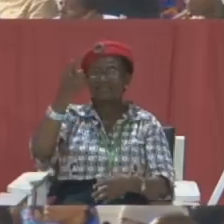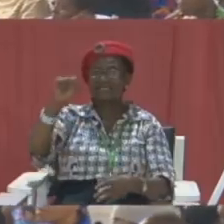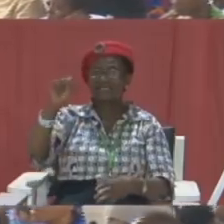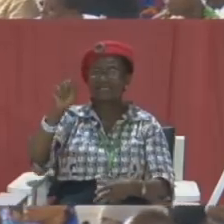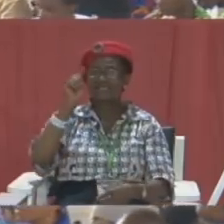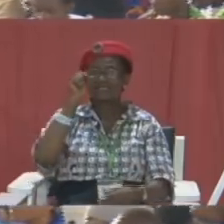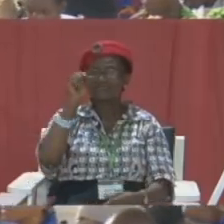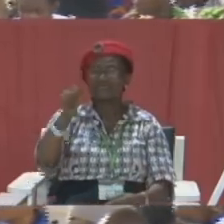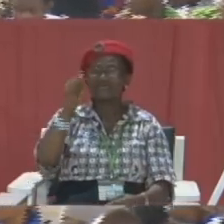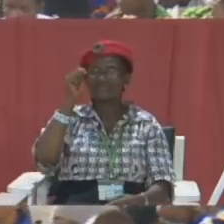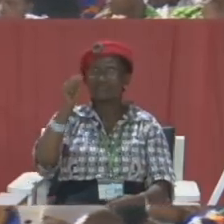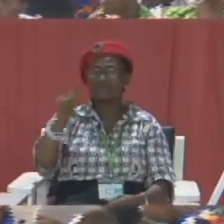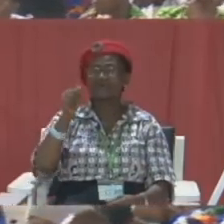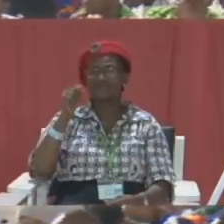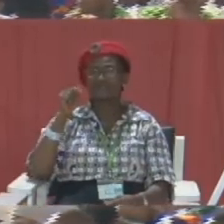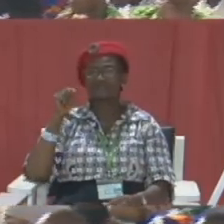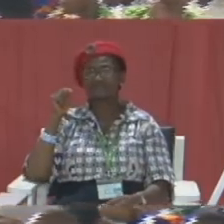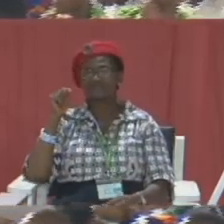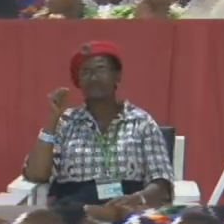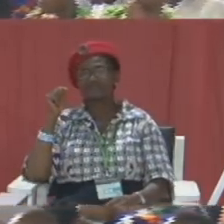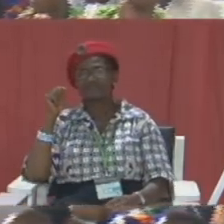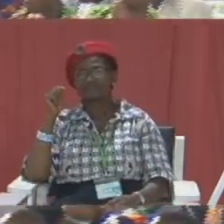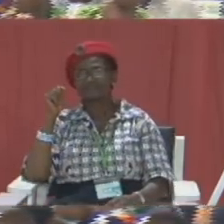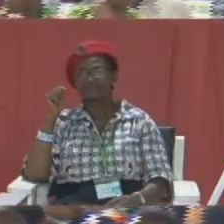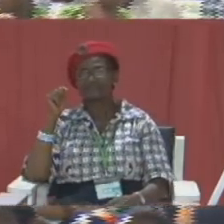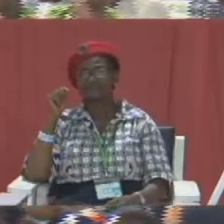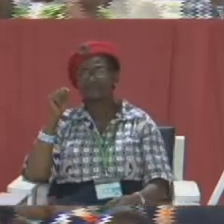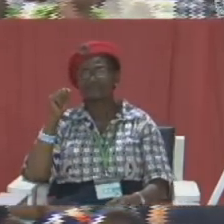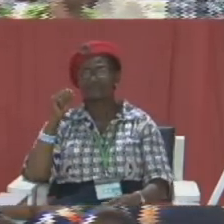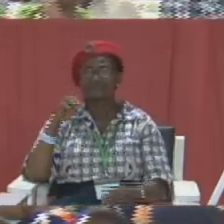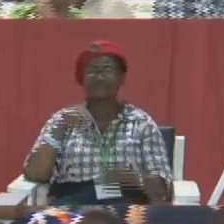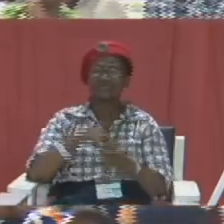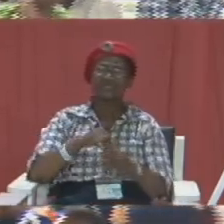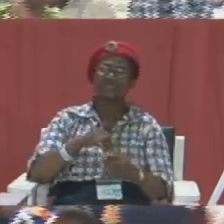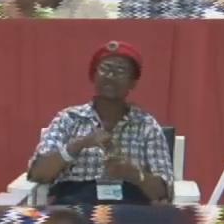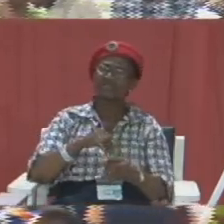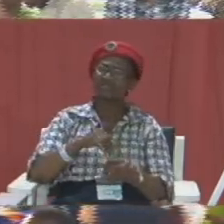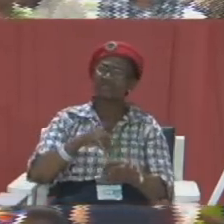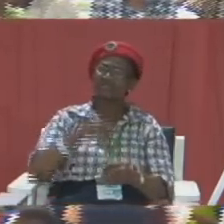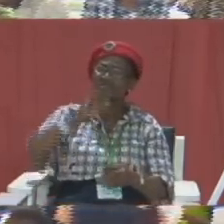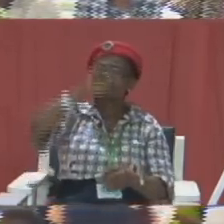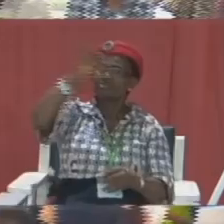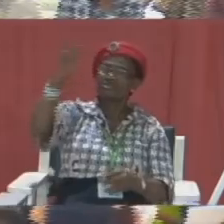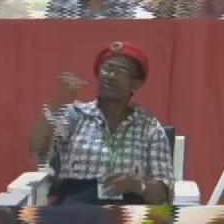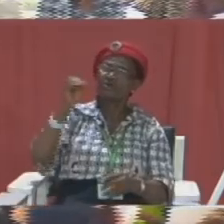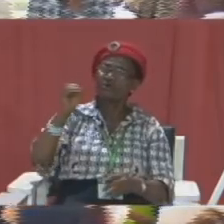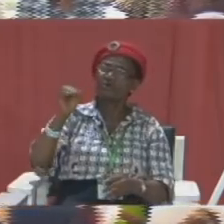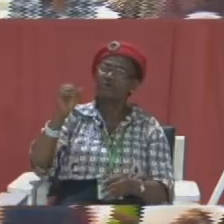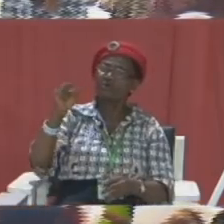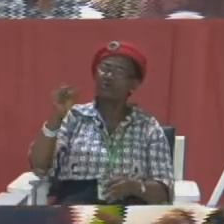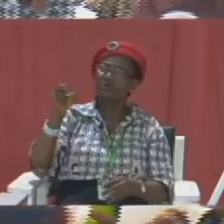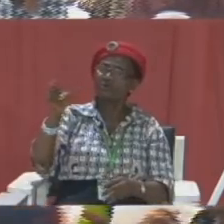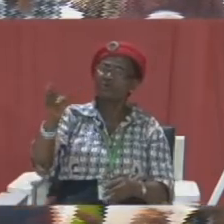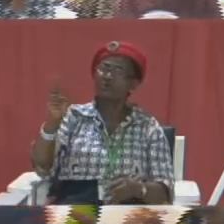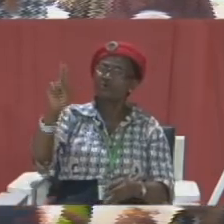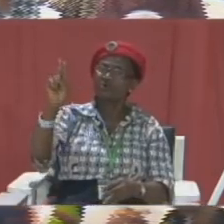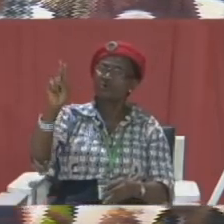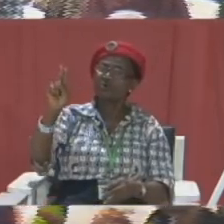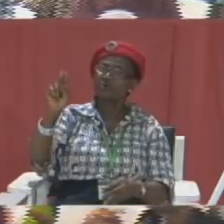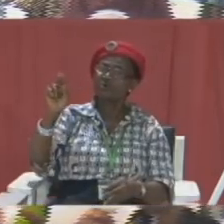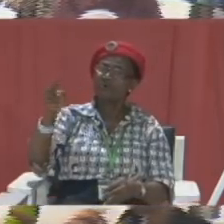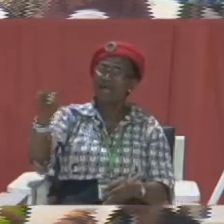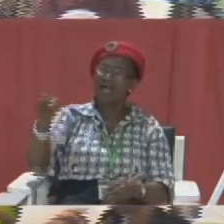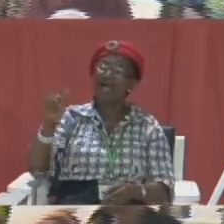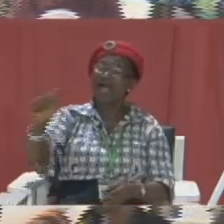ba o lati ba awon eniyan se alajopin re. If Joshua were to tell some people. Bi Joshua ba ni lati so fun awon eyan.